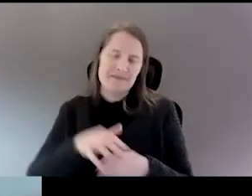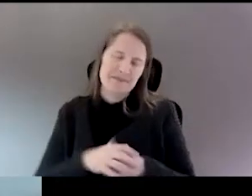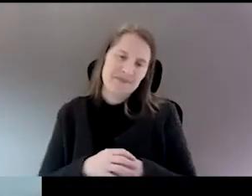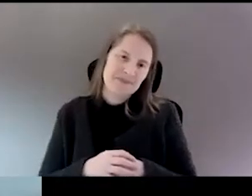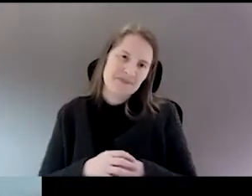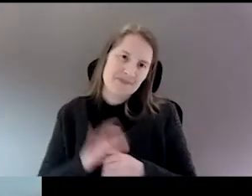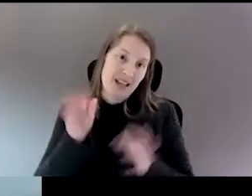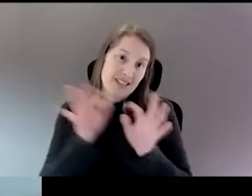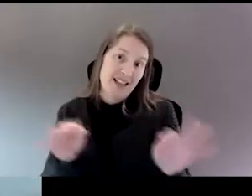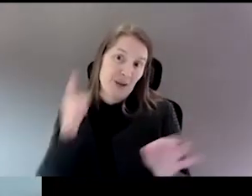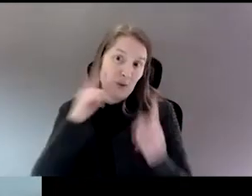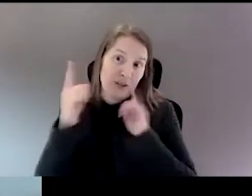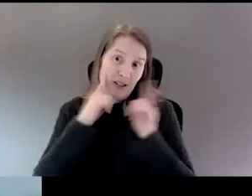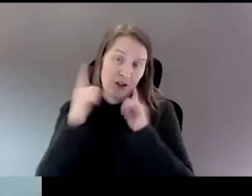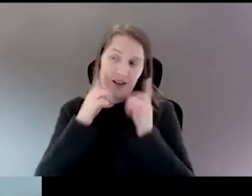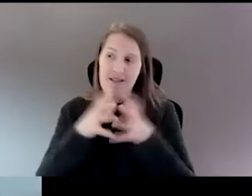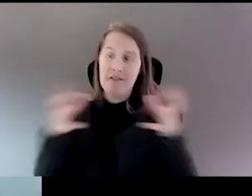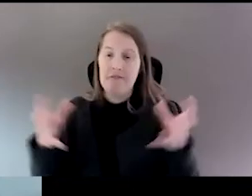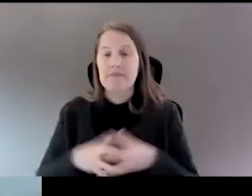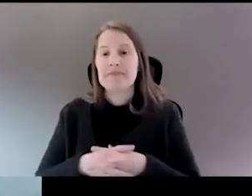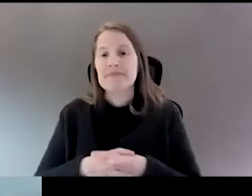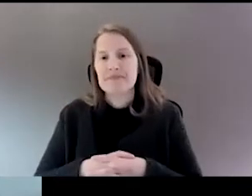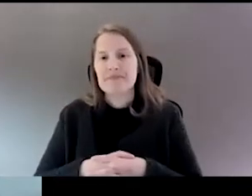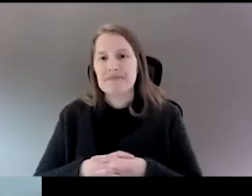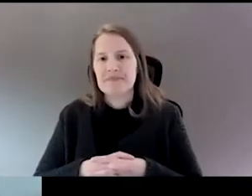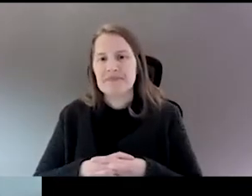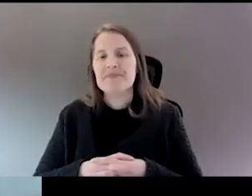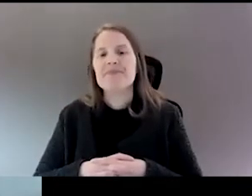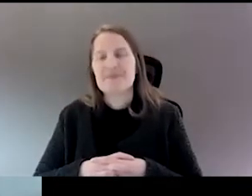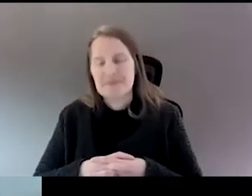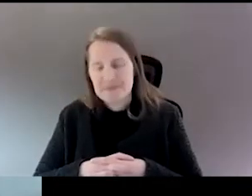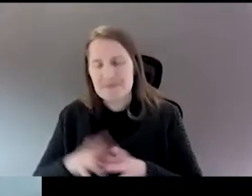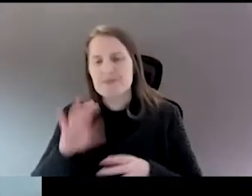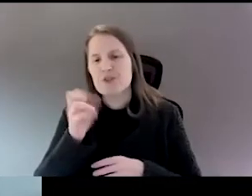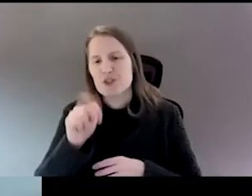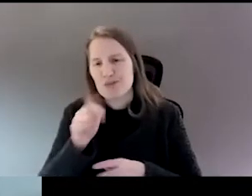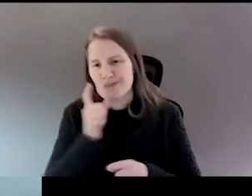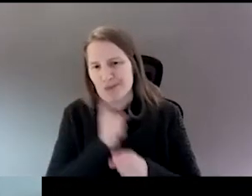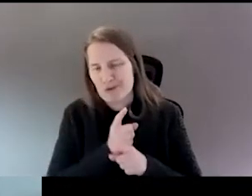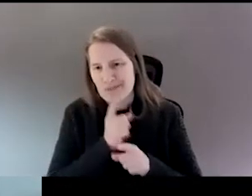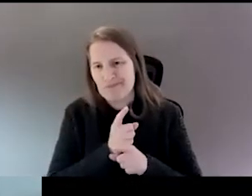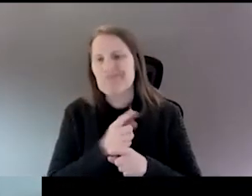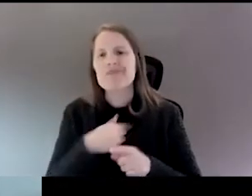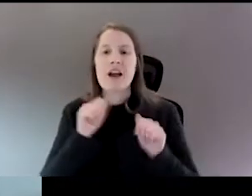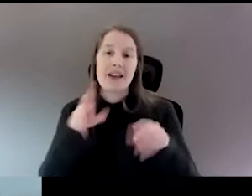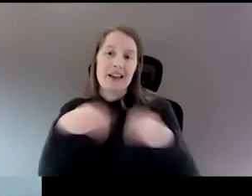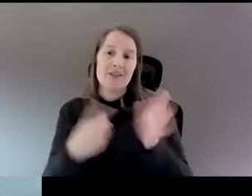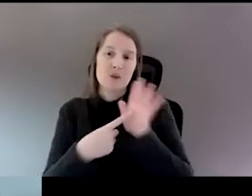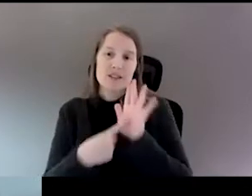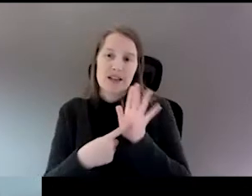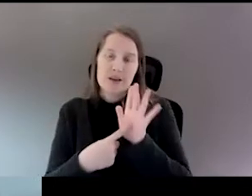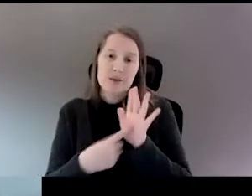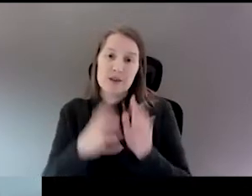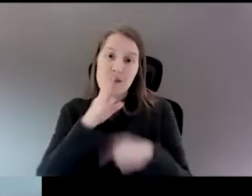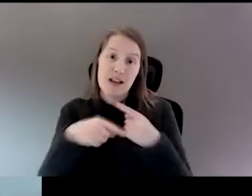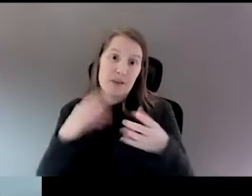about these days. Right. I'll give you an example since we were talking about stories. And